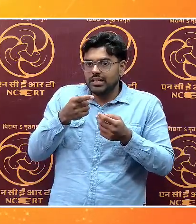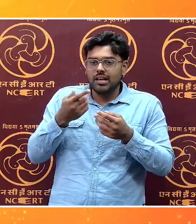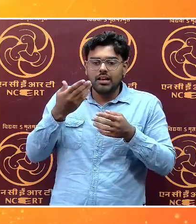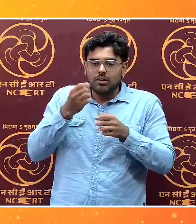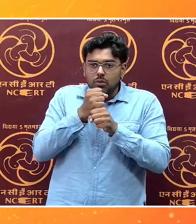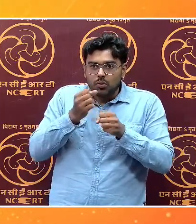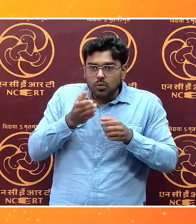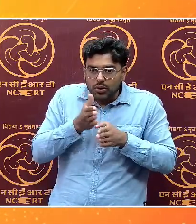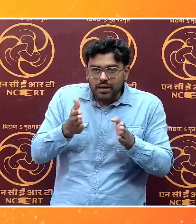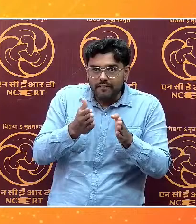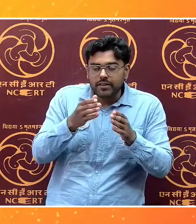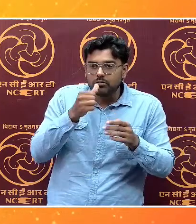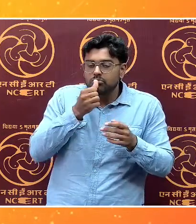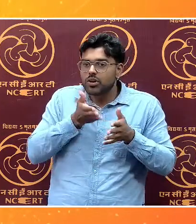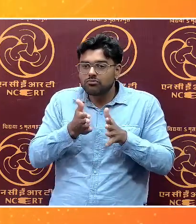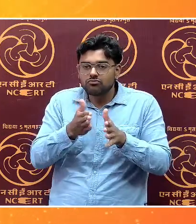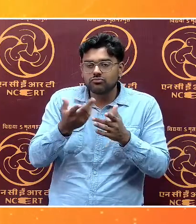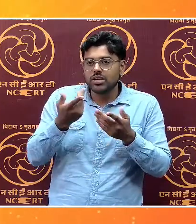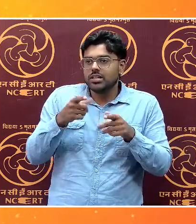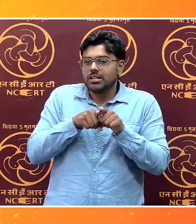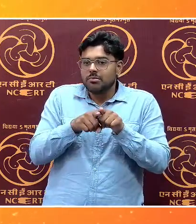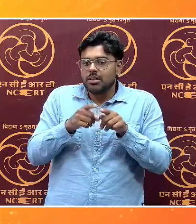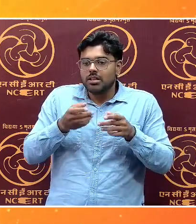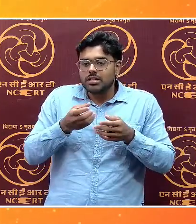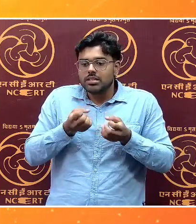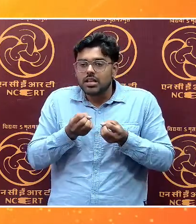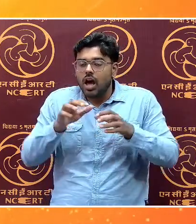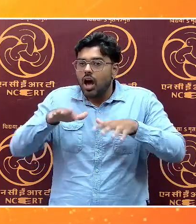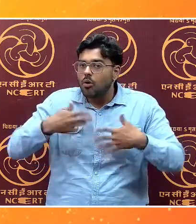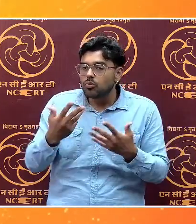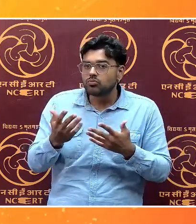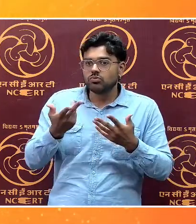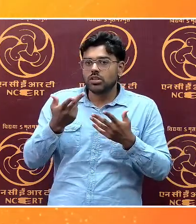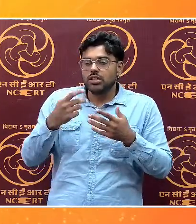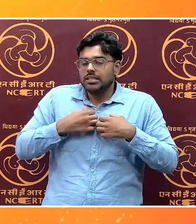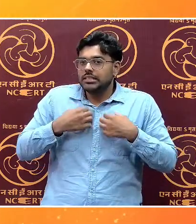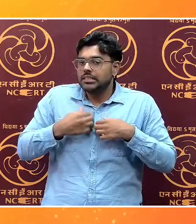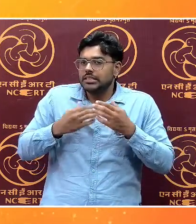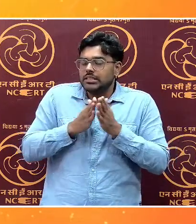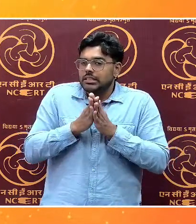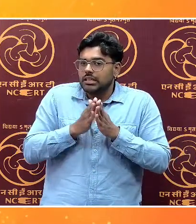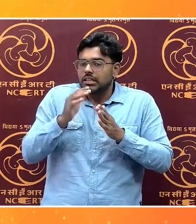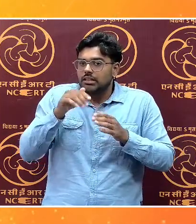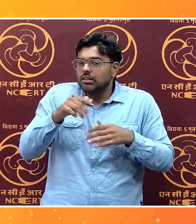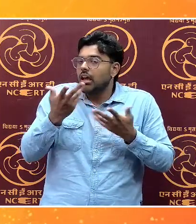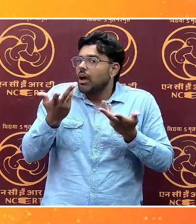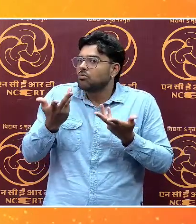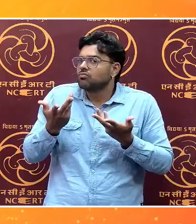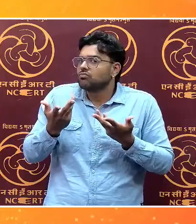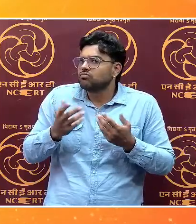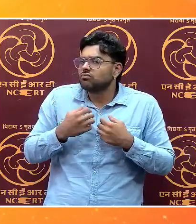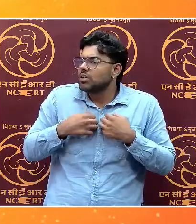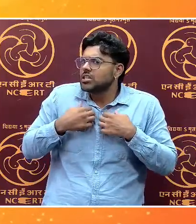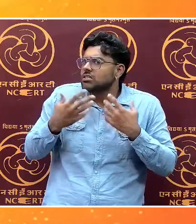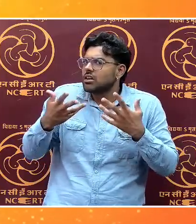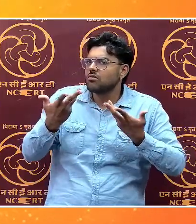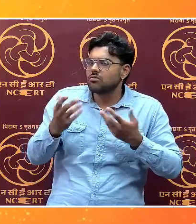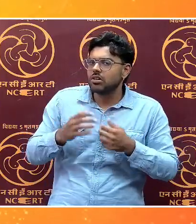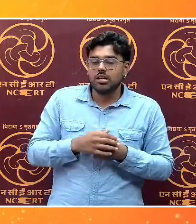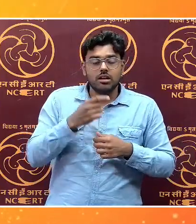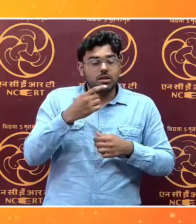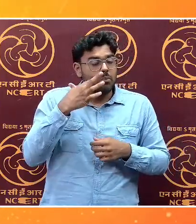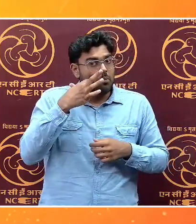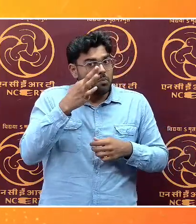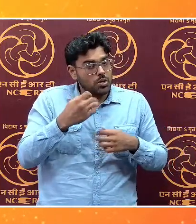of Godavari River? Like the journey of a Godavari River, how it's interesting in its own self. Yes, very interesting, very